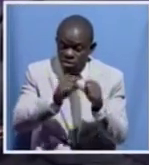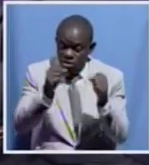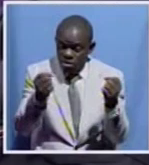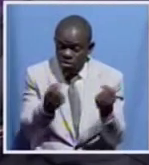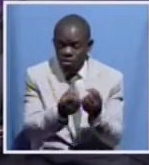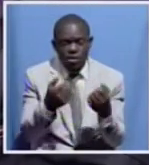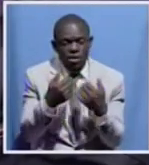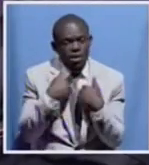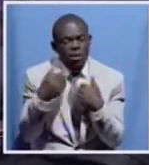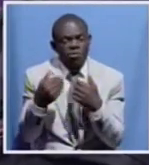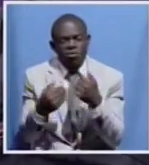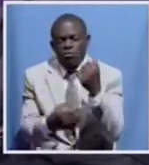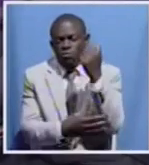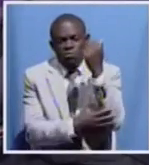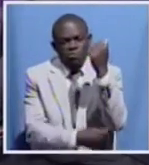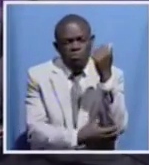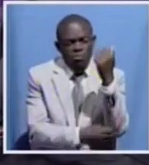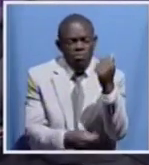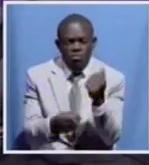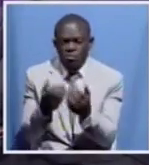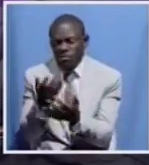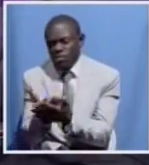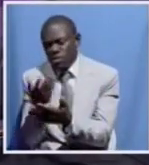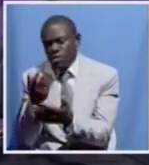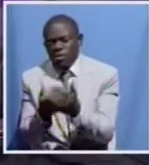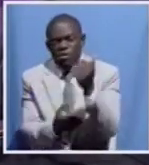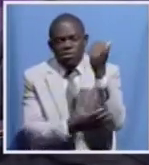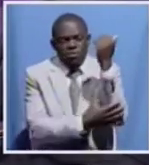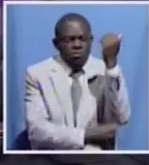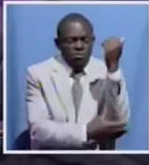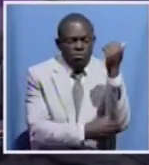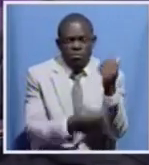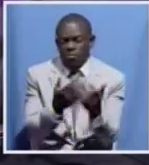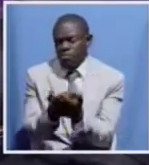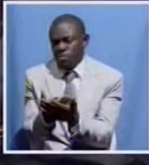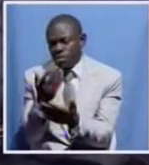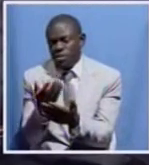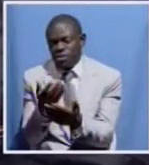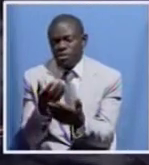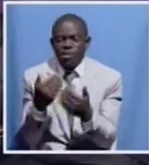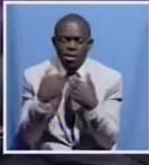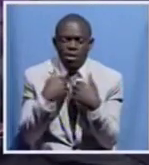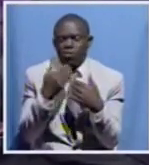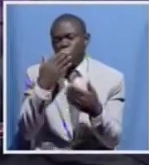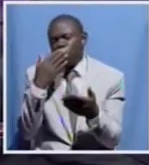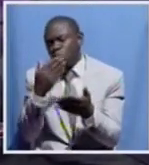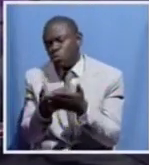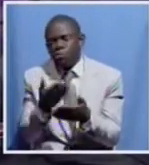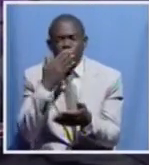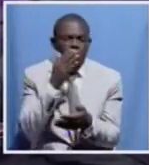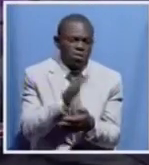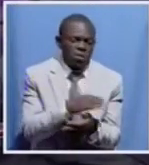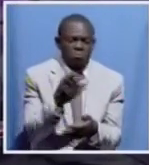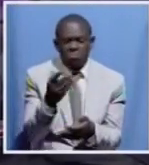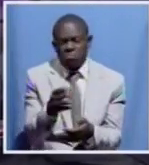there's still those that do better than the others, and in every society there is still the good and the bad. Yeah. Now, you